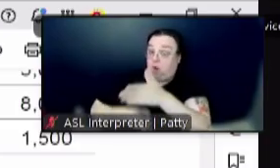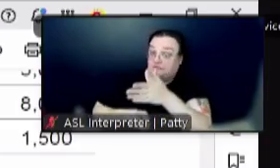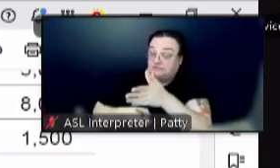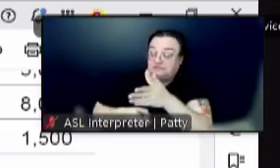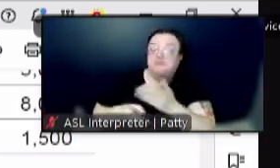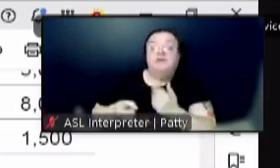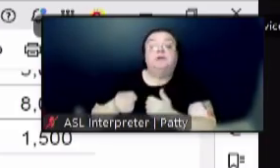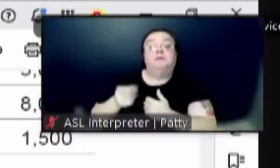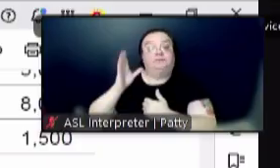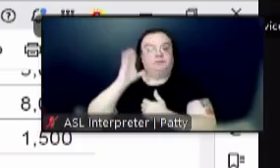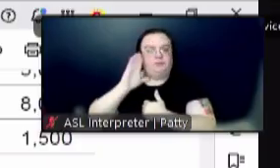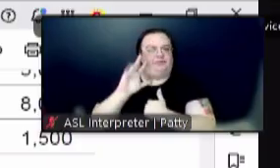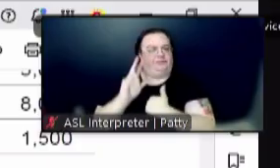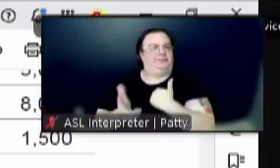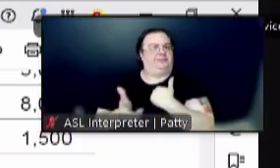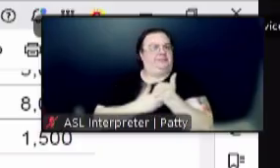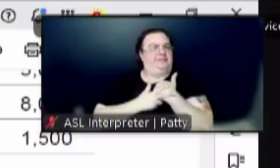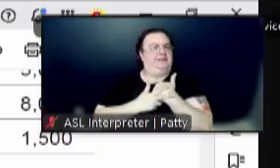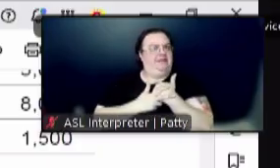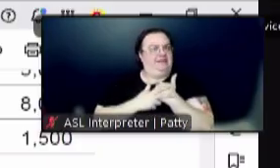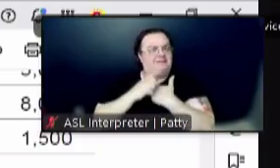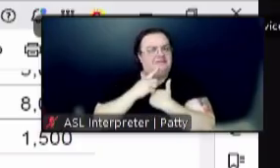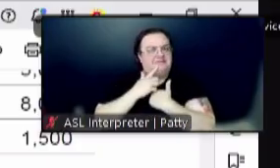be saving about